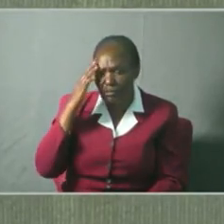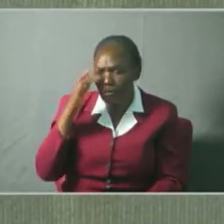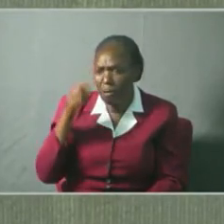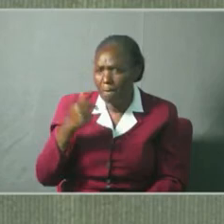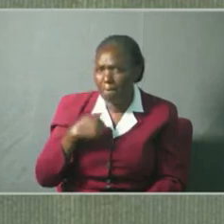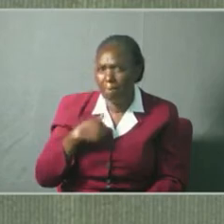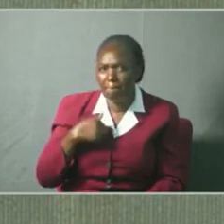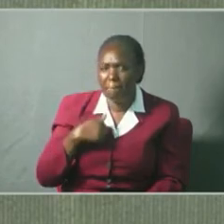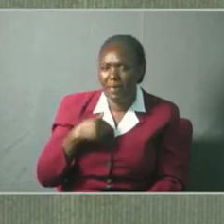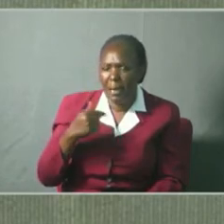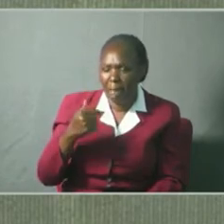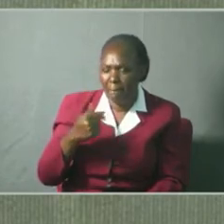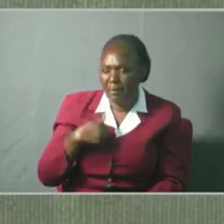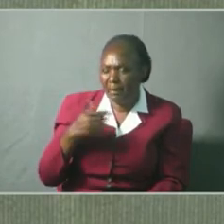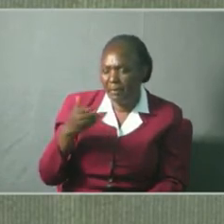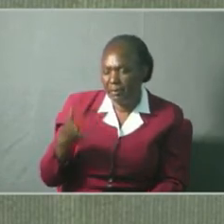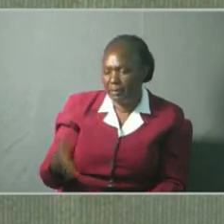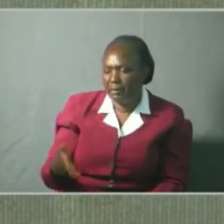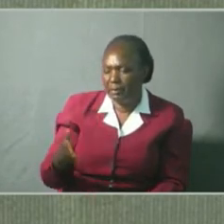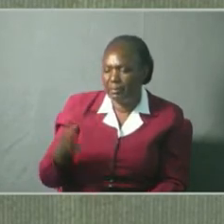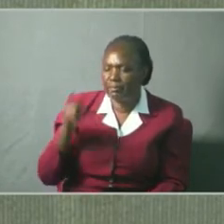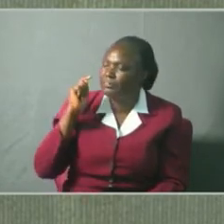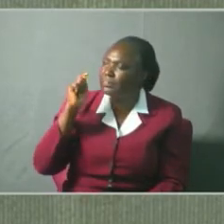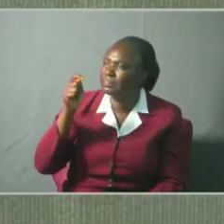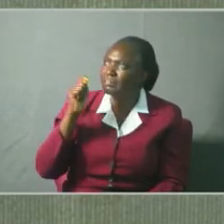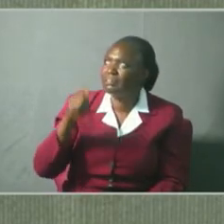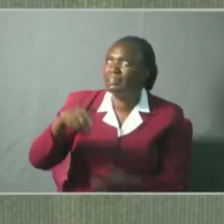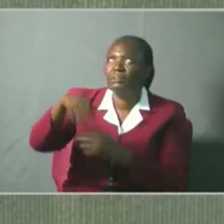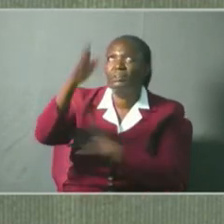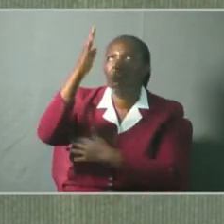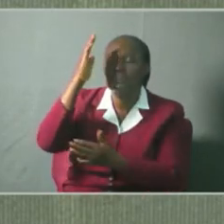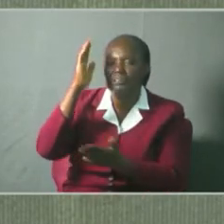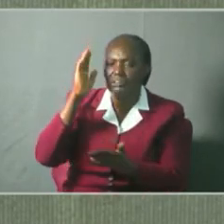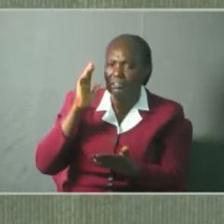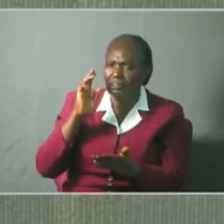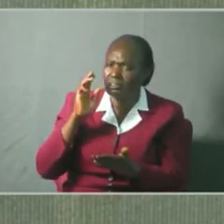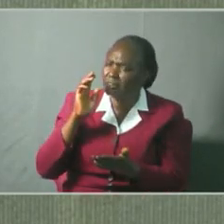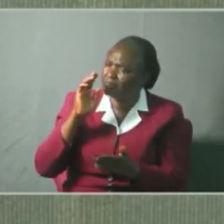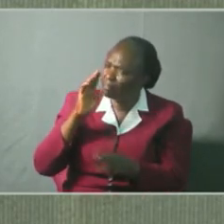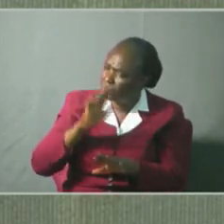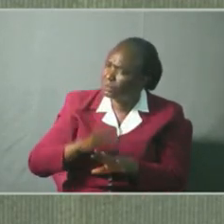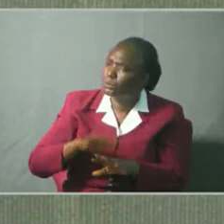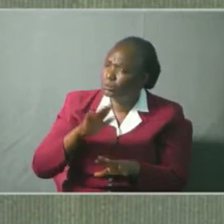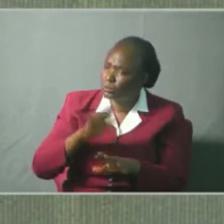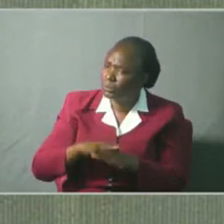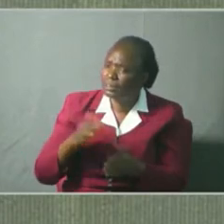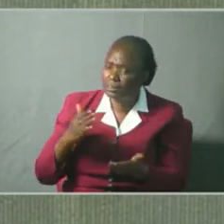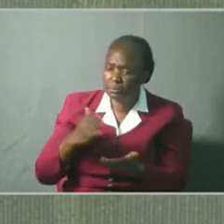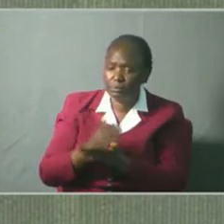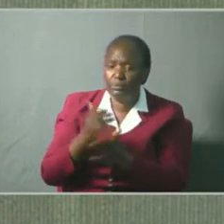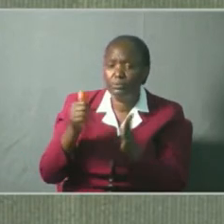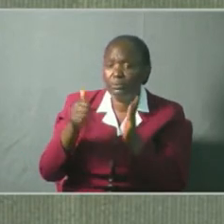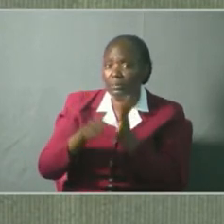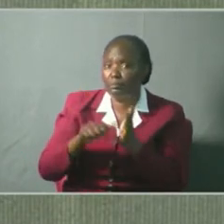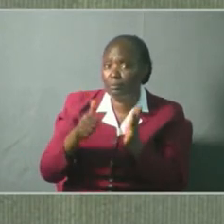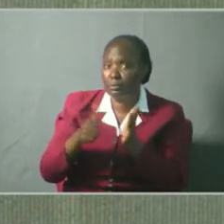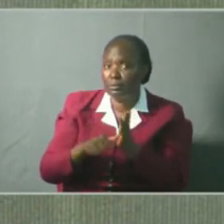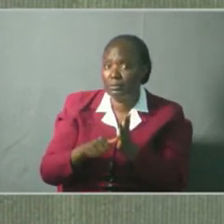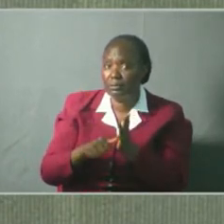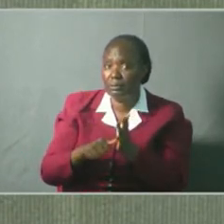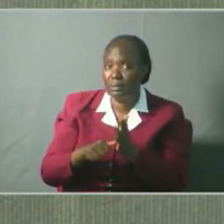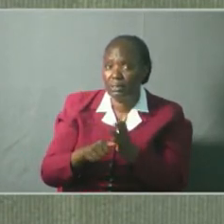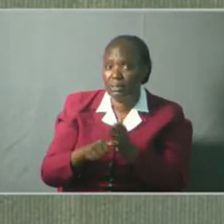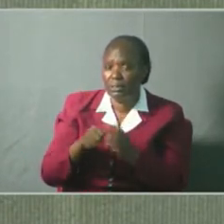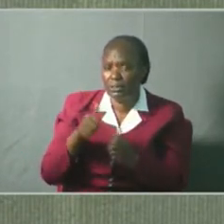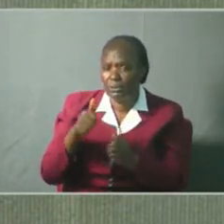I'm here to testify the Lord's goodness through troubles. Through troubles. Amen? Anyone